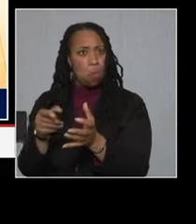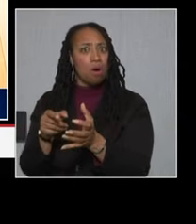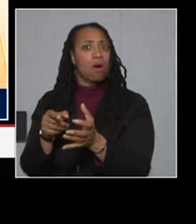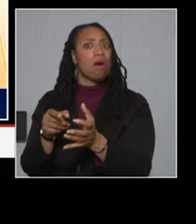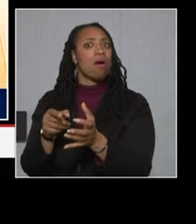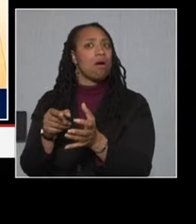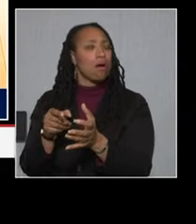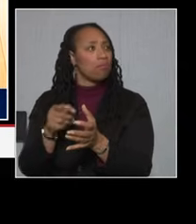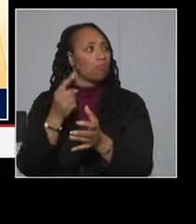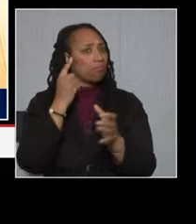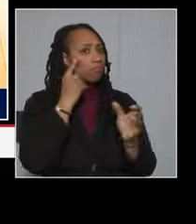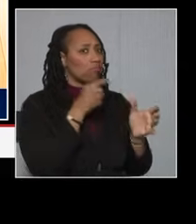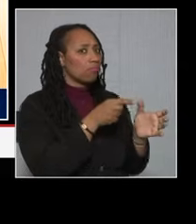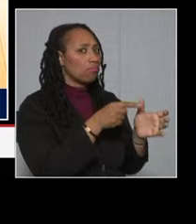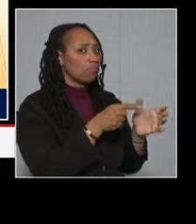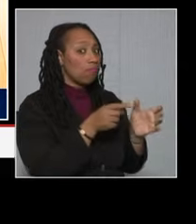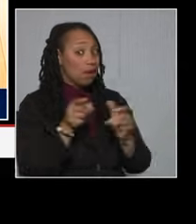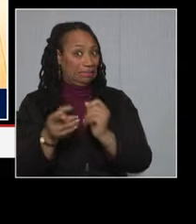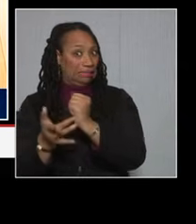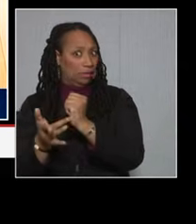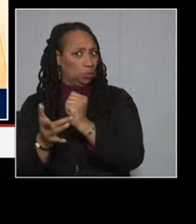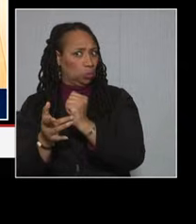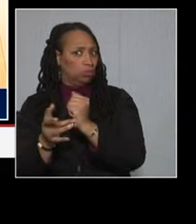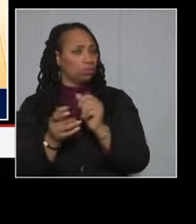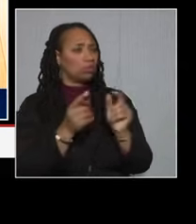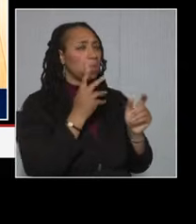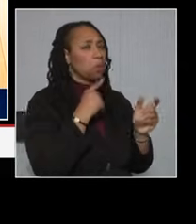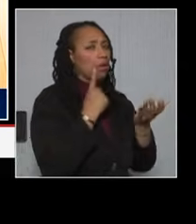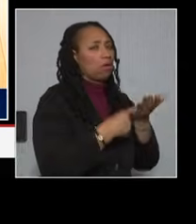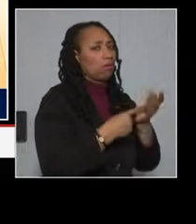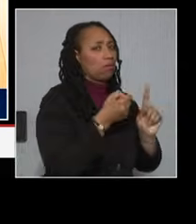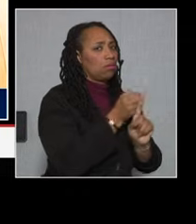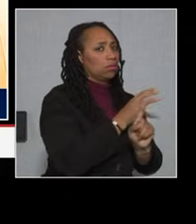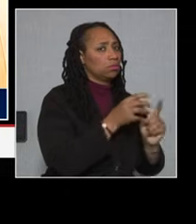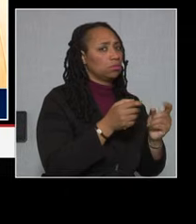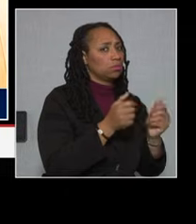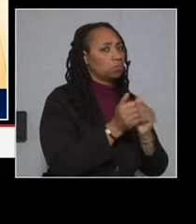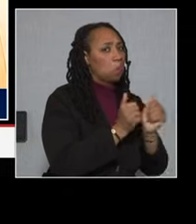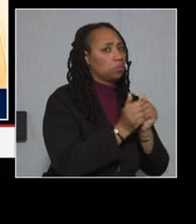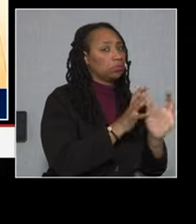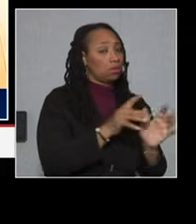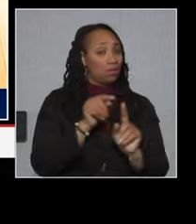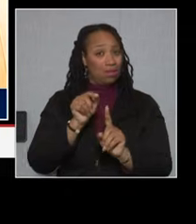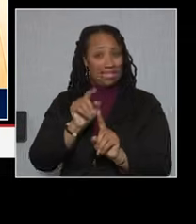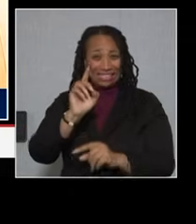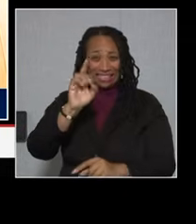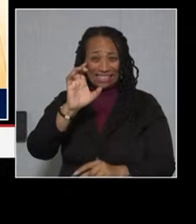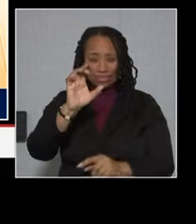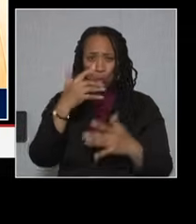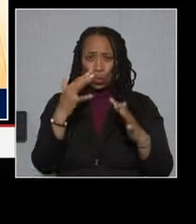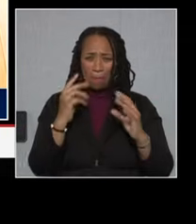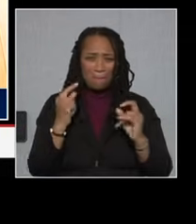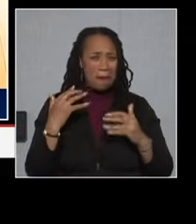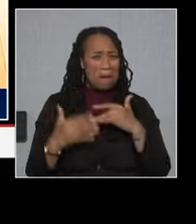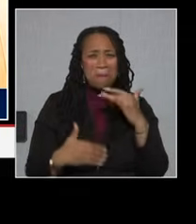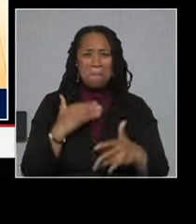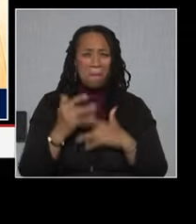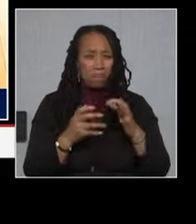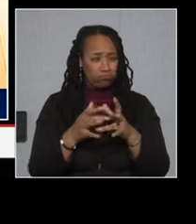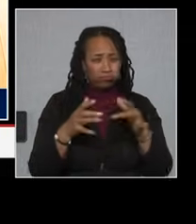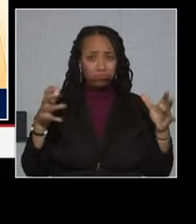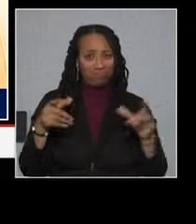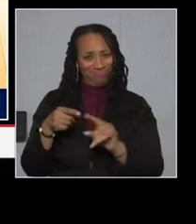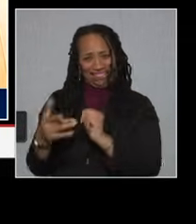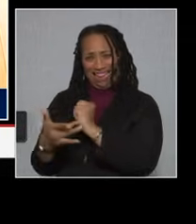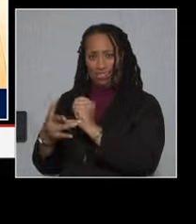quickly becoming one of the fastest growing cities for technology in the nation. We have high-skilled talent that companies are